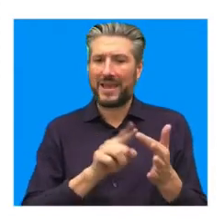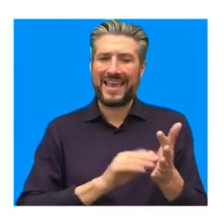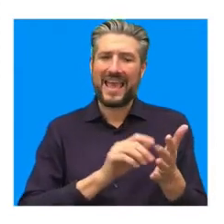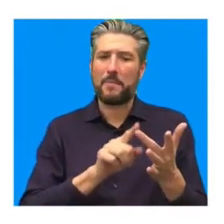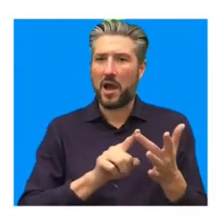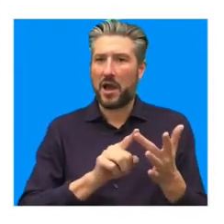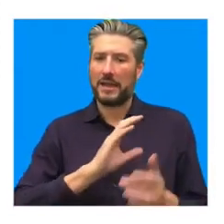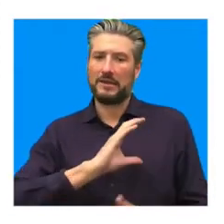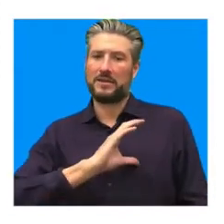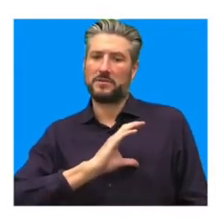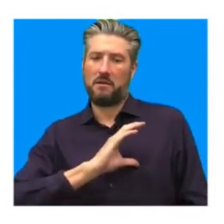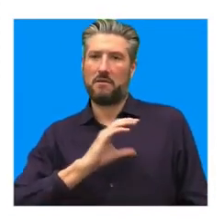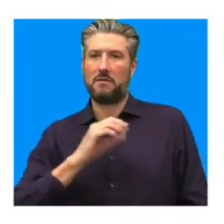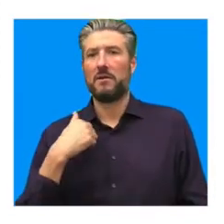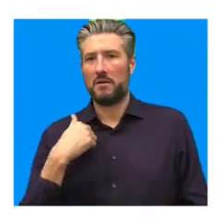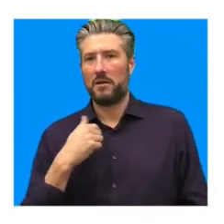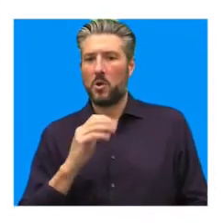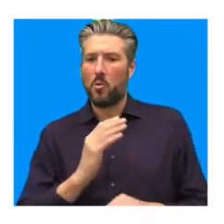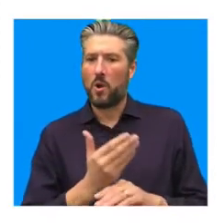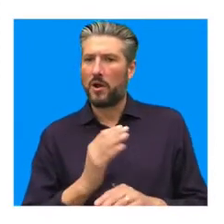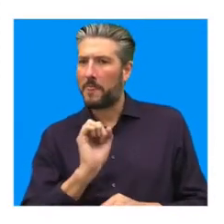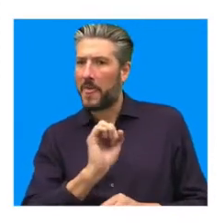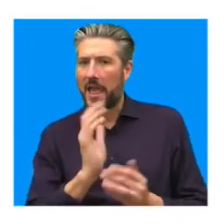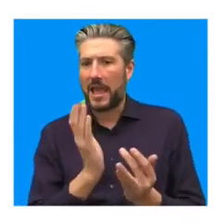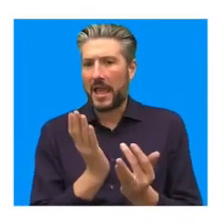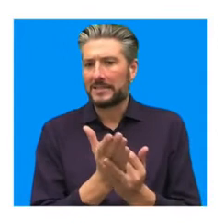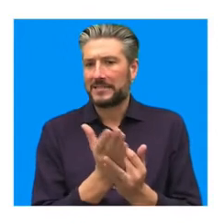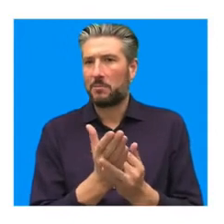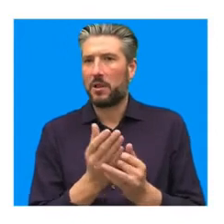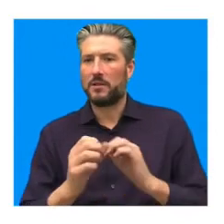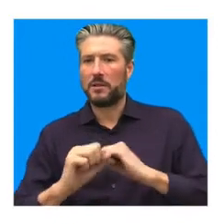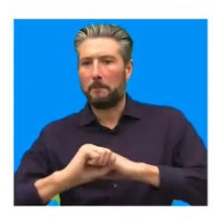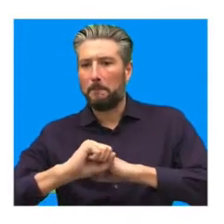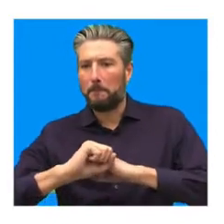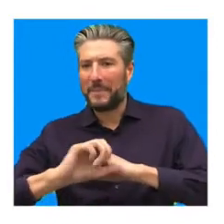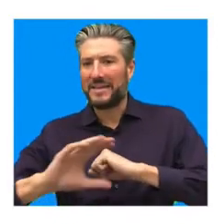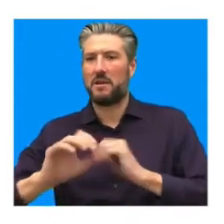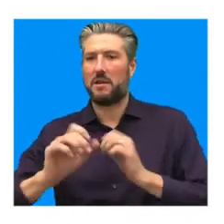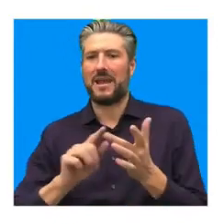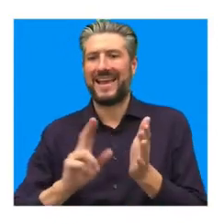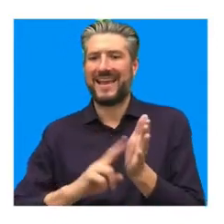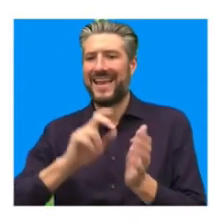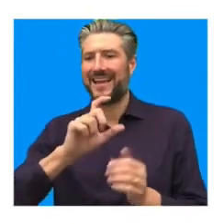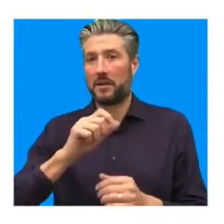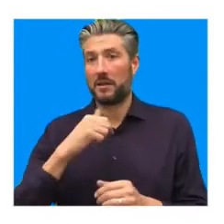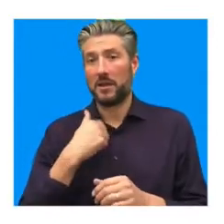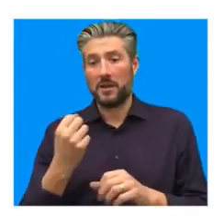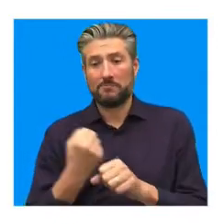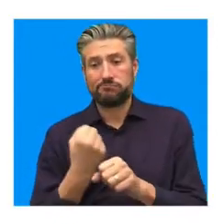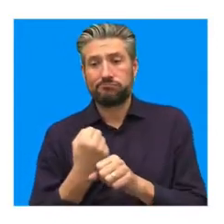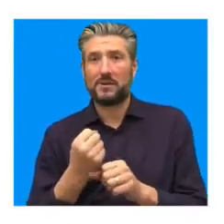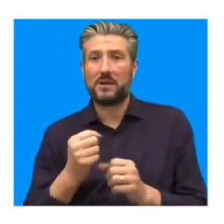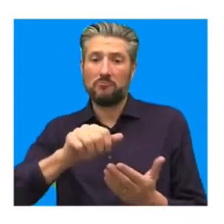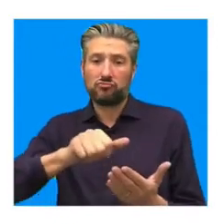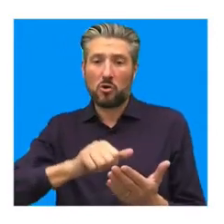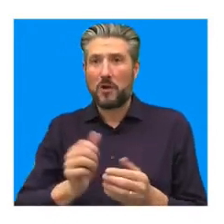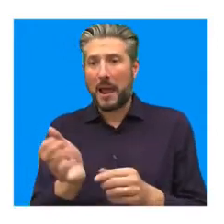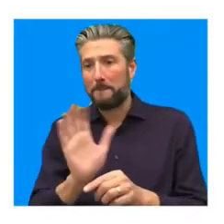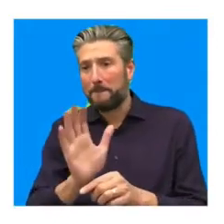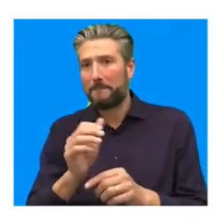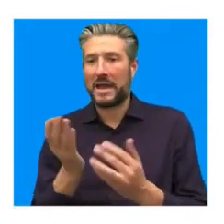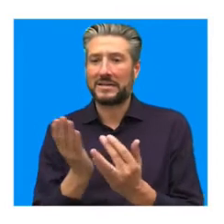Canada, Accessible Media Inc., making accessible programs are all about technology. Thank